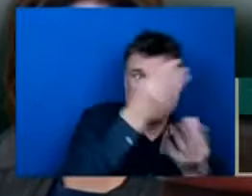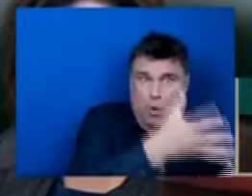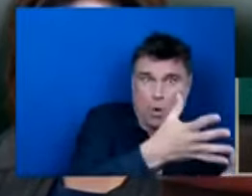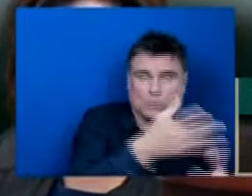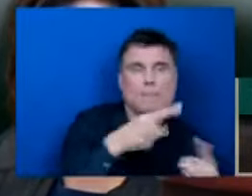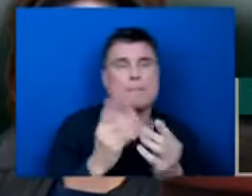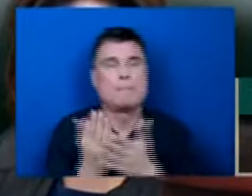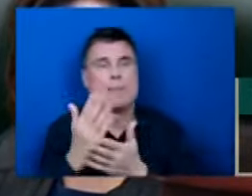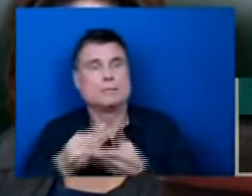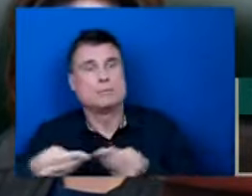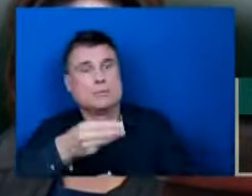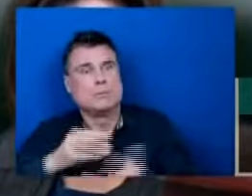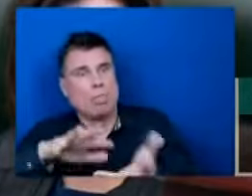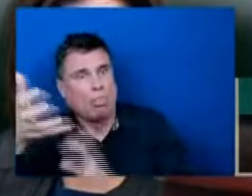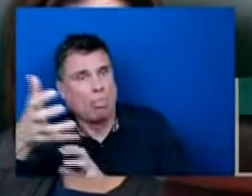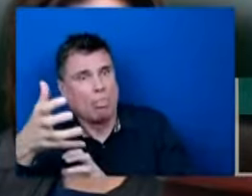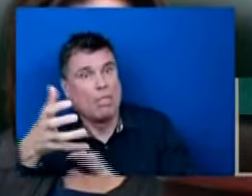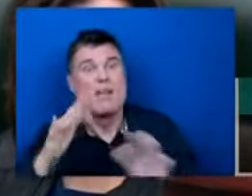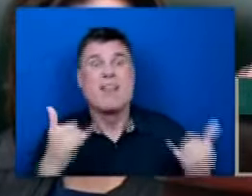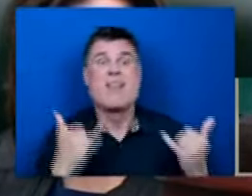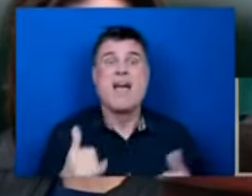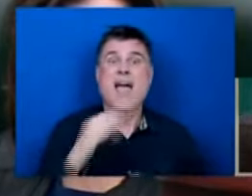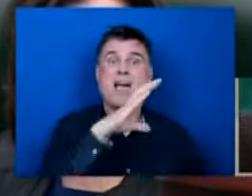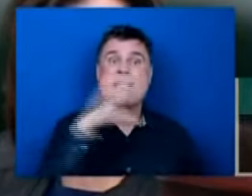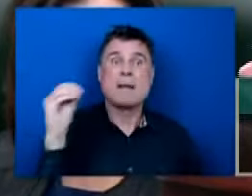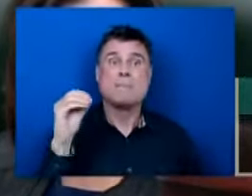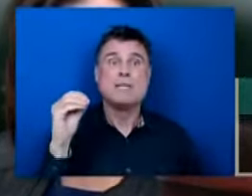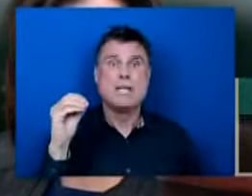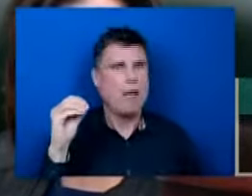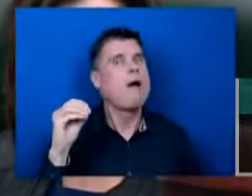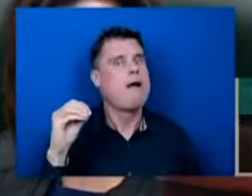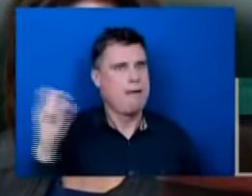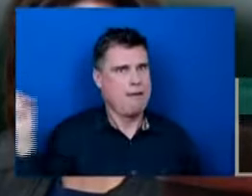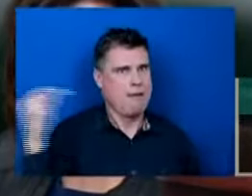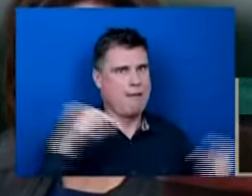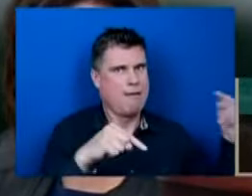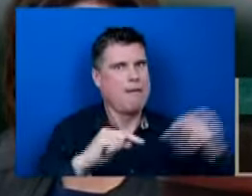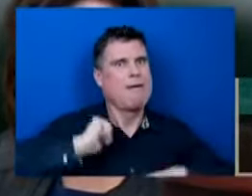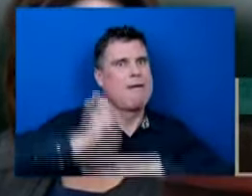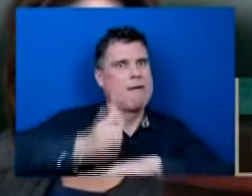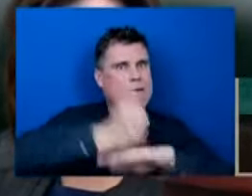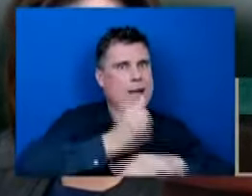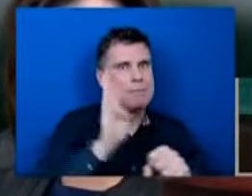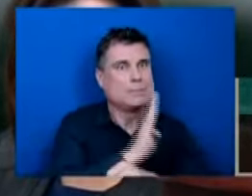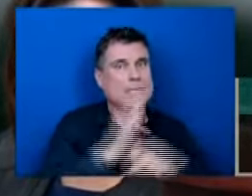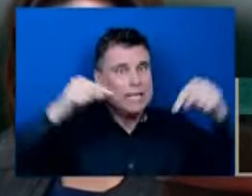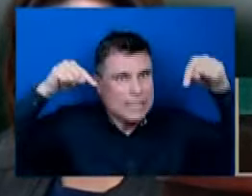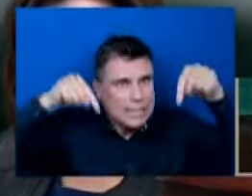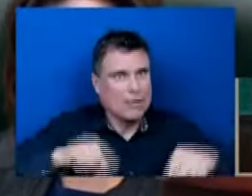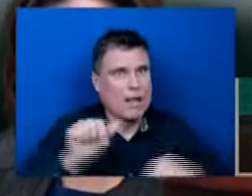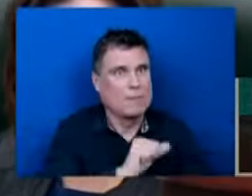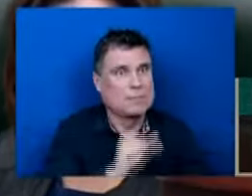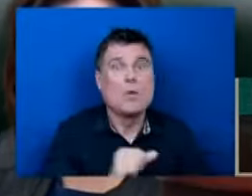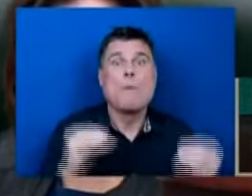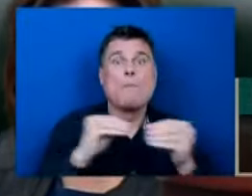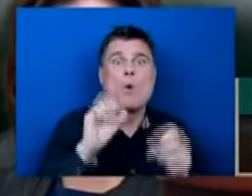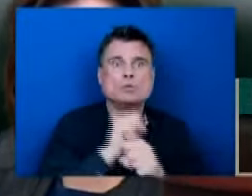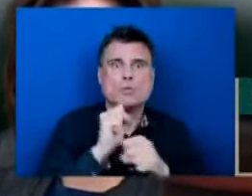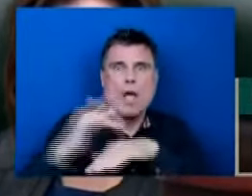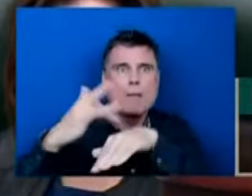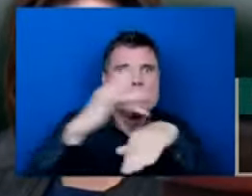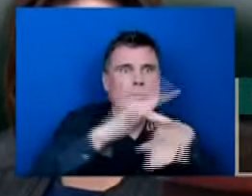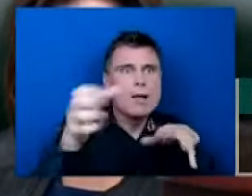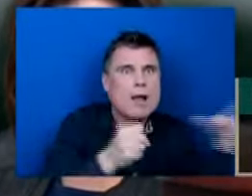and sectors, and more jobs have been created than lost in the downturn. Moreover, economic growth is creating